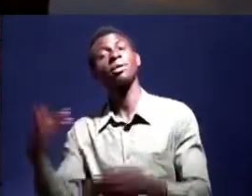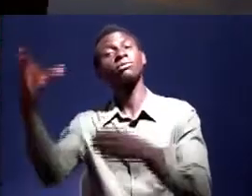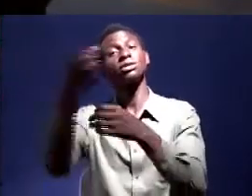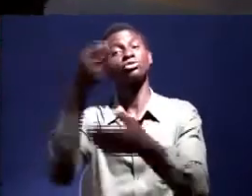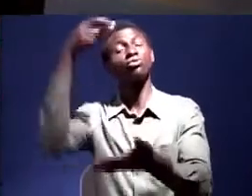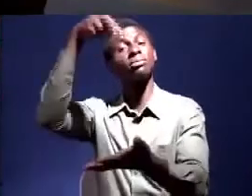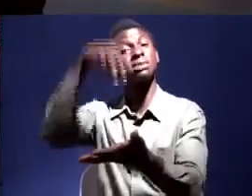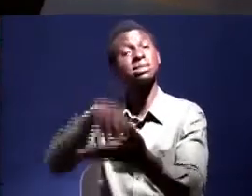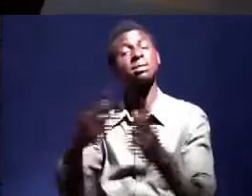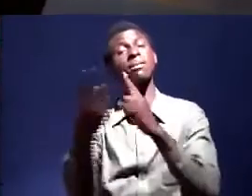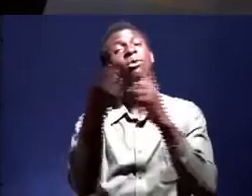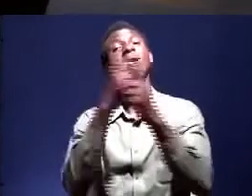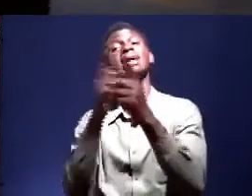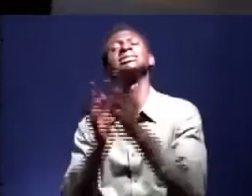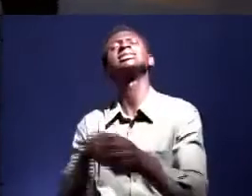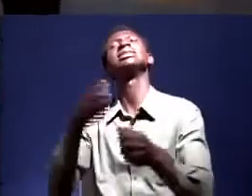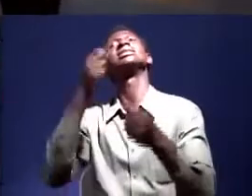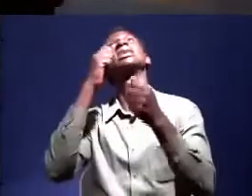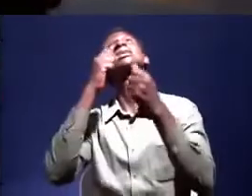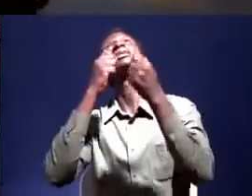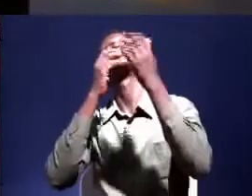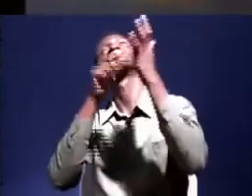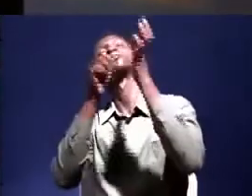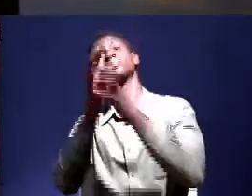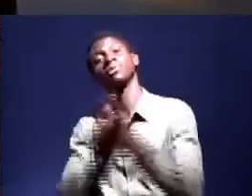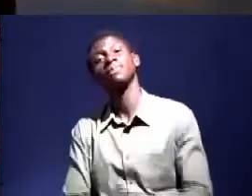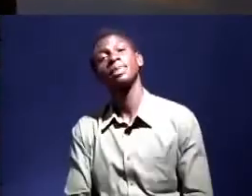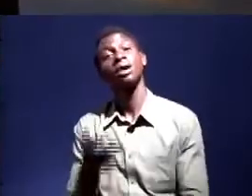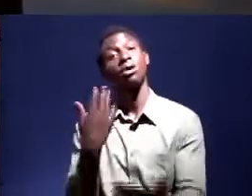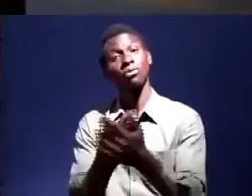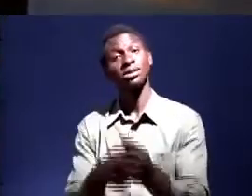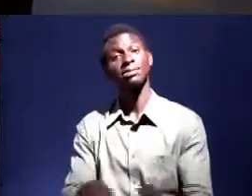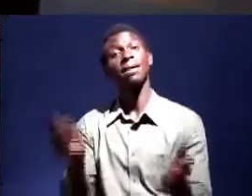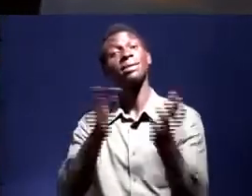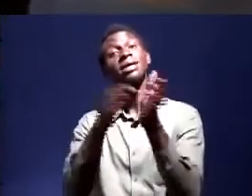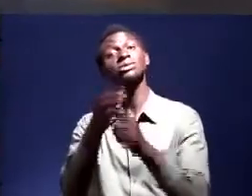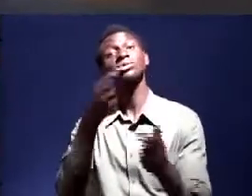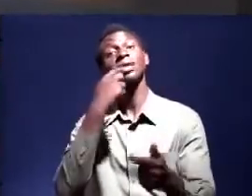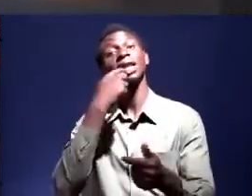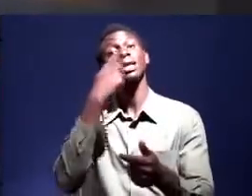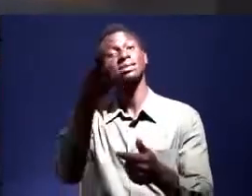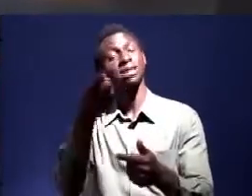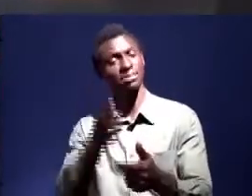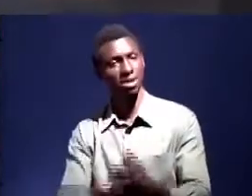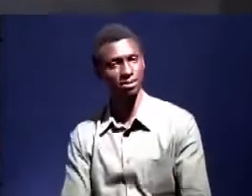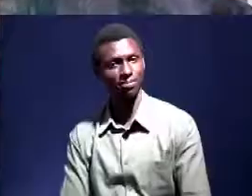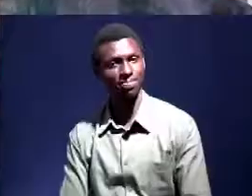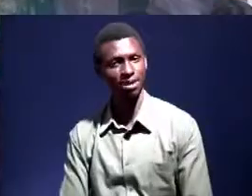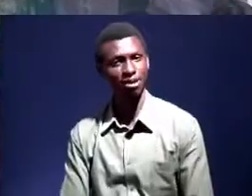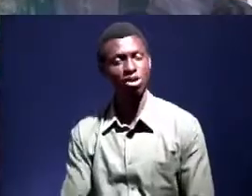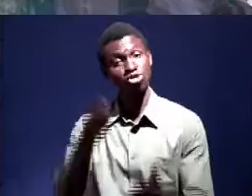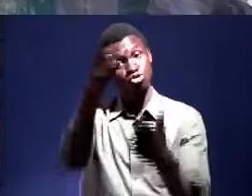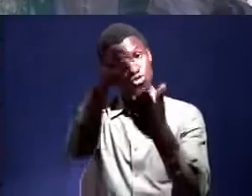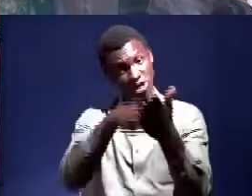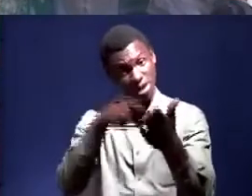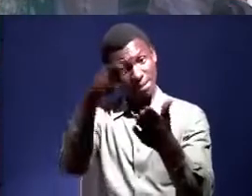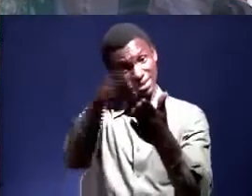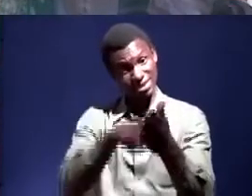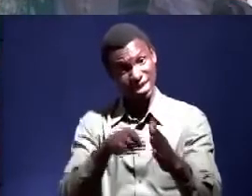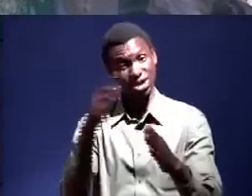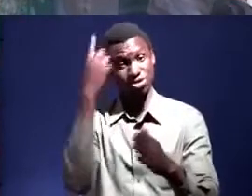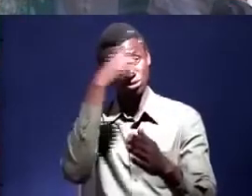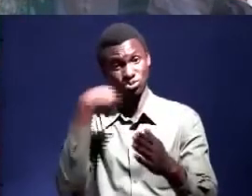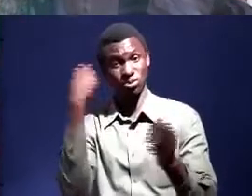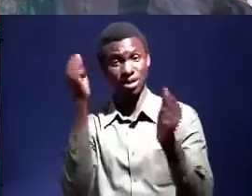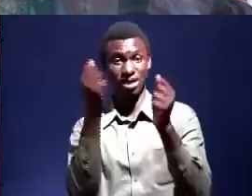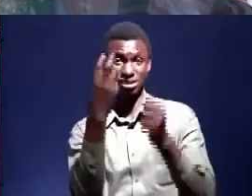It was Jesus who said in Matthew chapter 28, verse